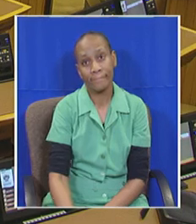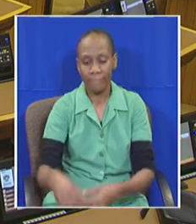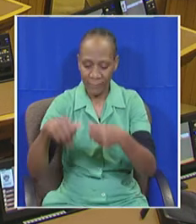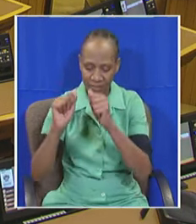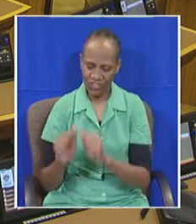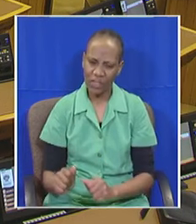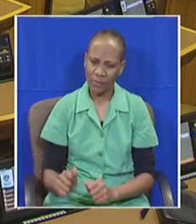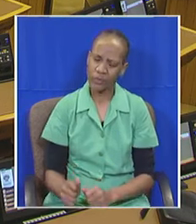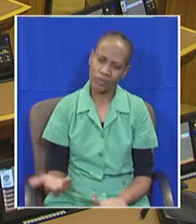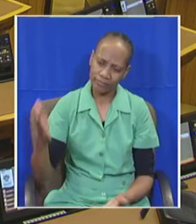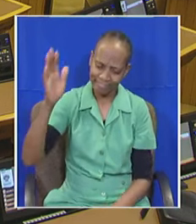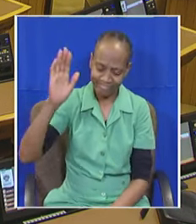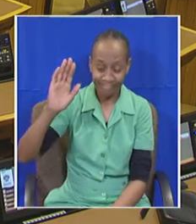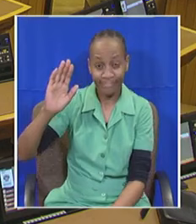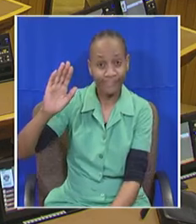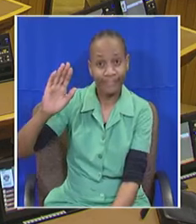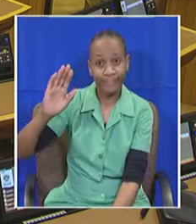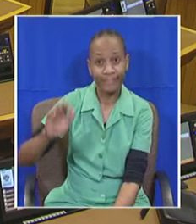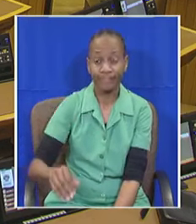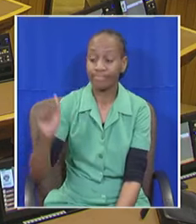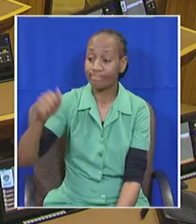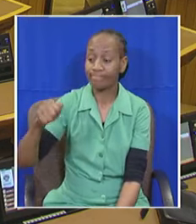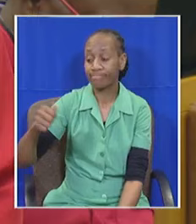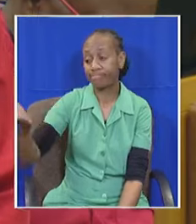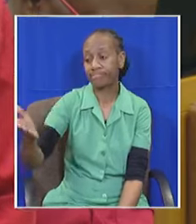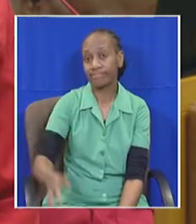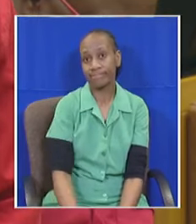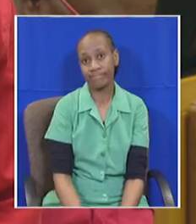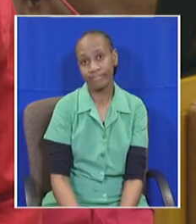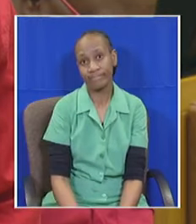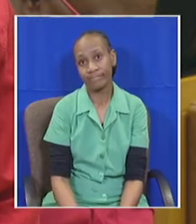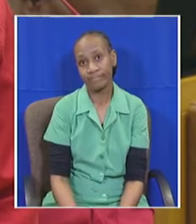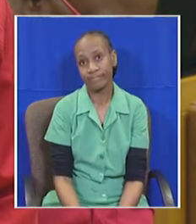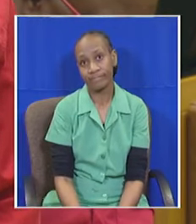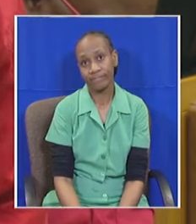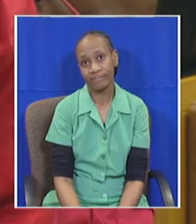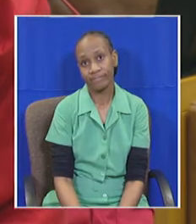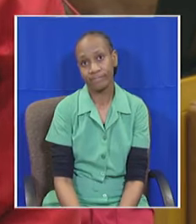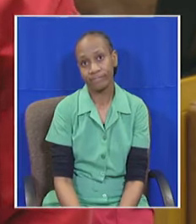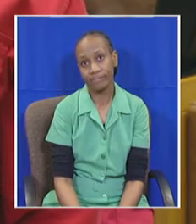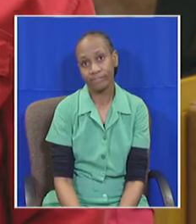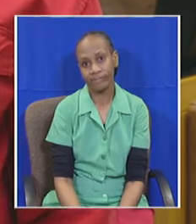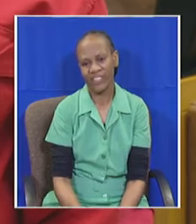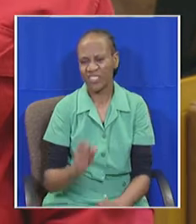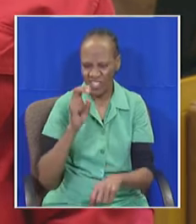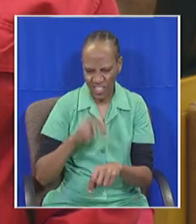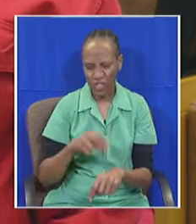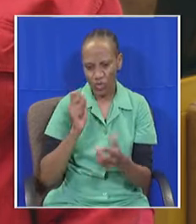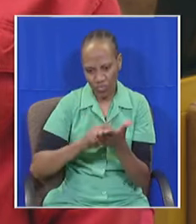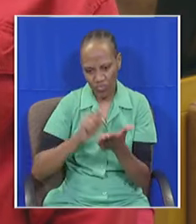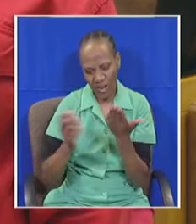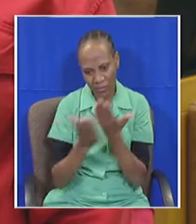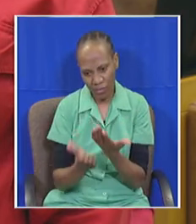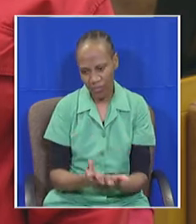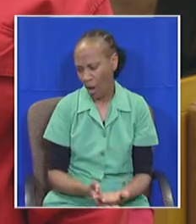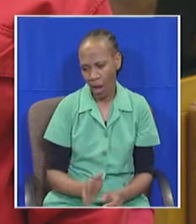Chairperson, can I address you? Yes. Chairperson, there is no need for a substantive motion on the information